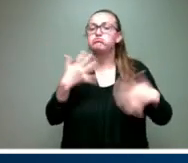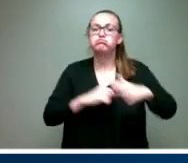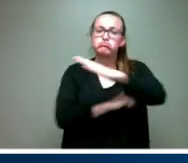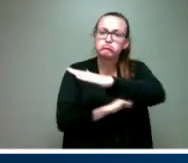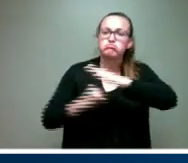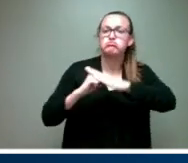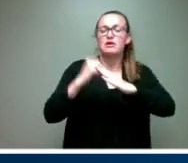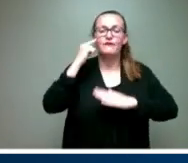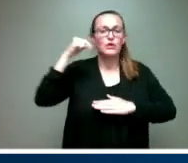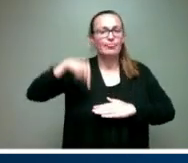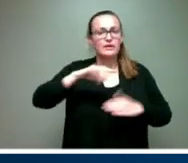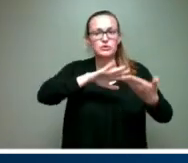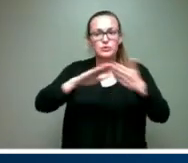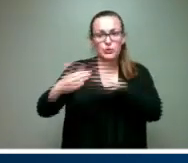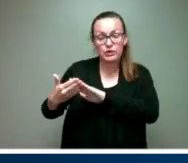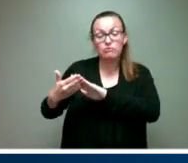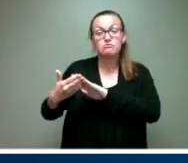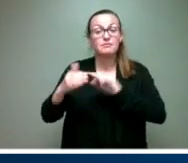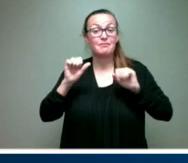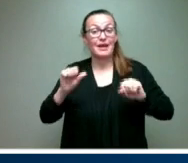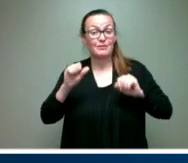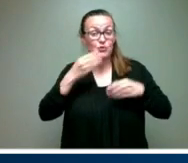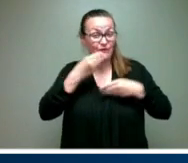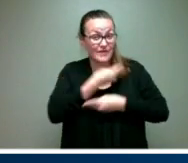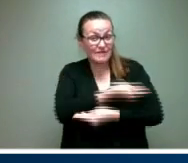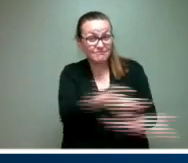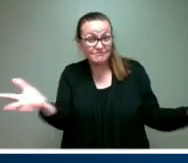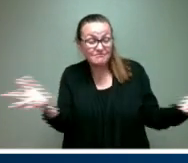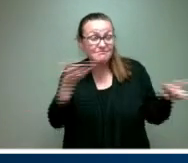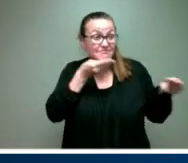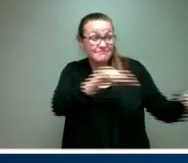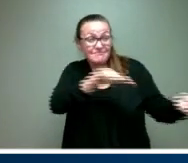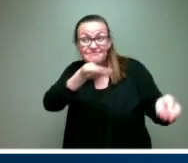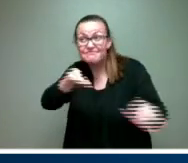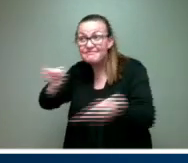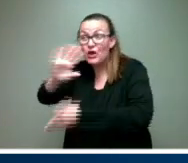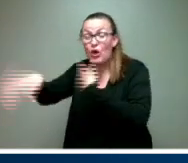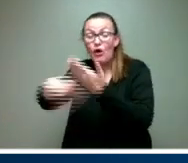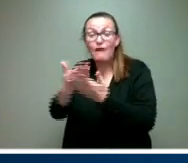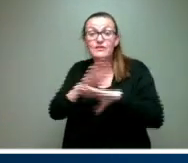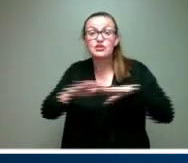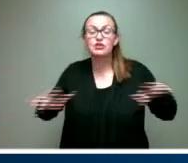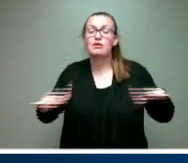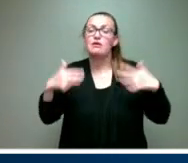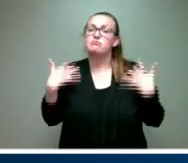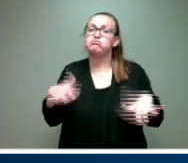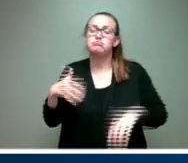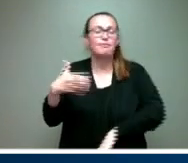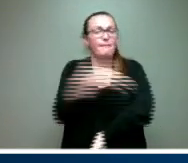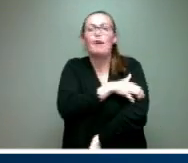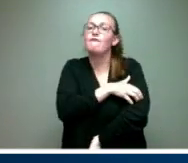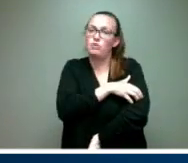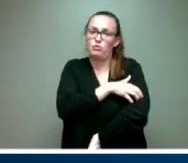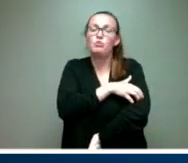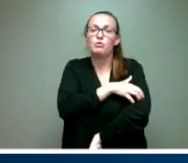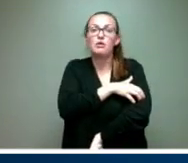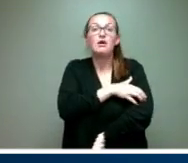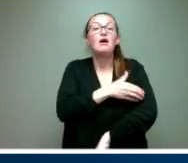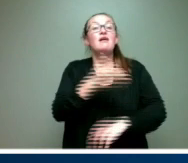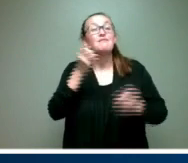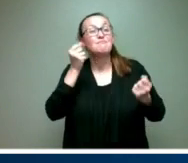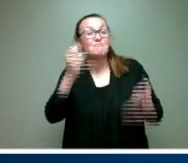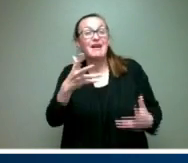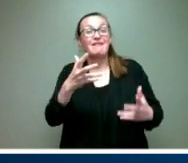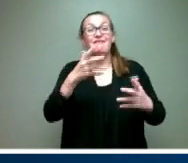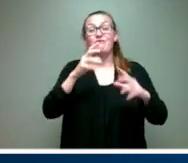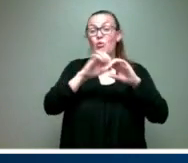critical. Yeah. And, you know, in truth, it will take many partners and residents coming together to ensure that our city